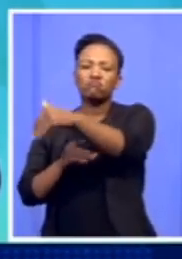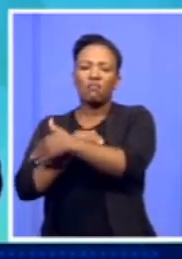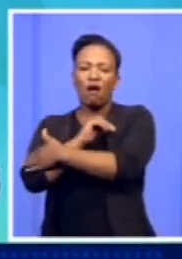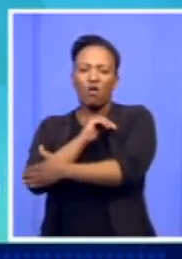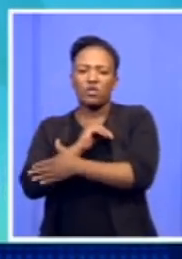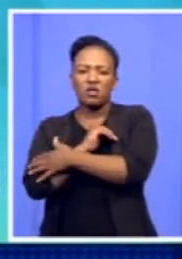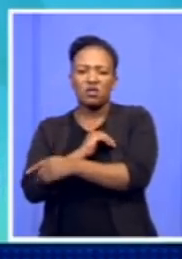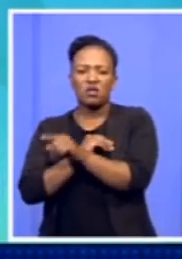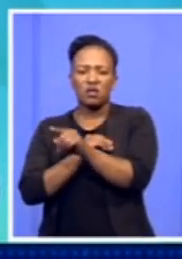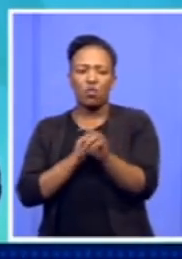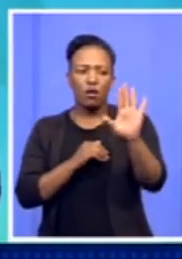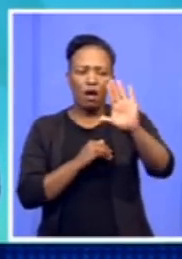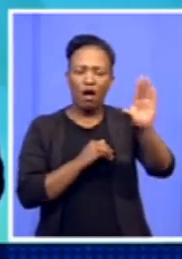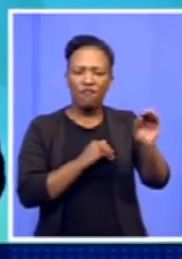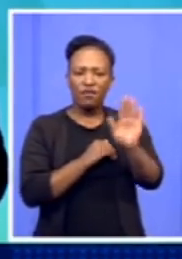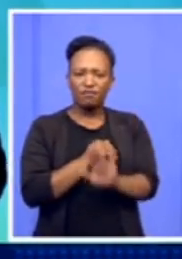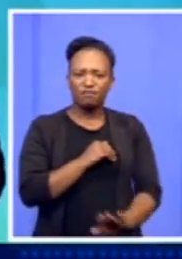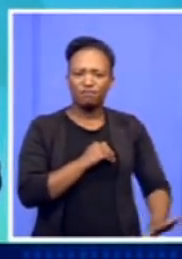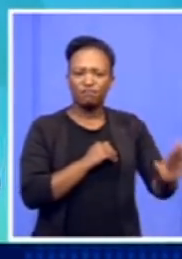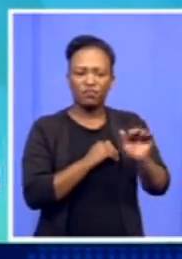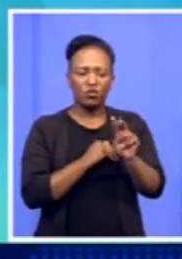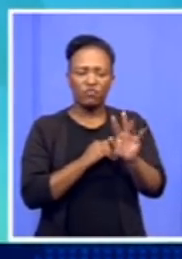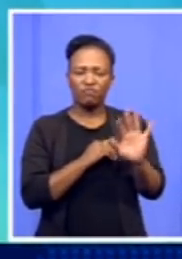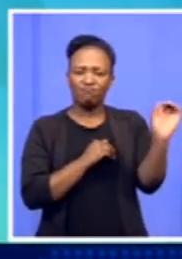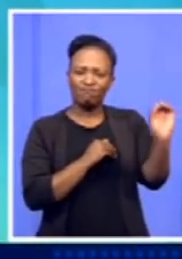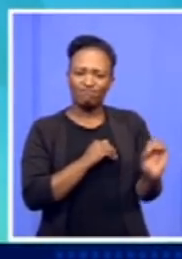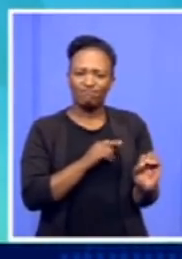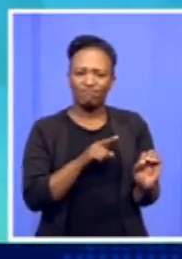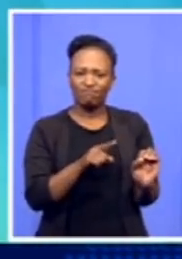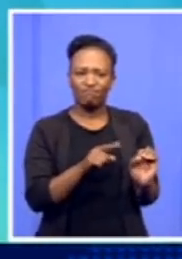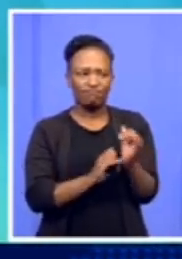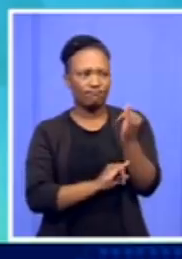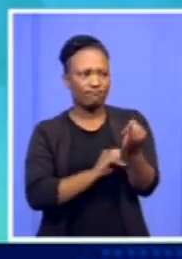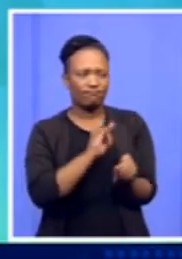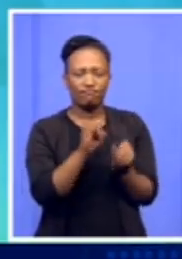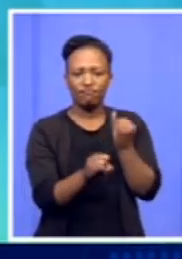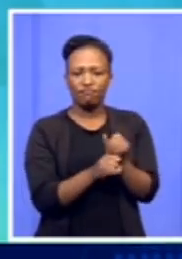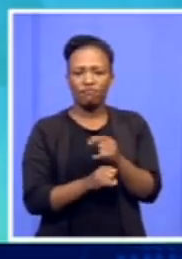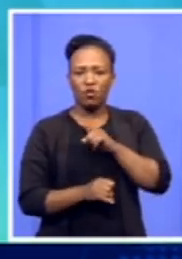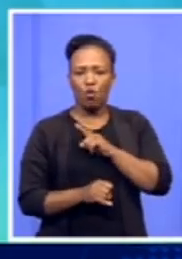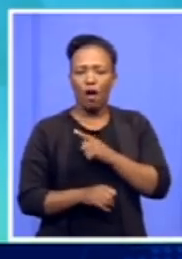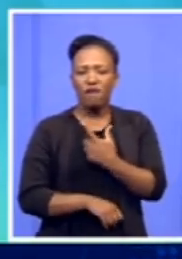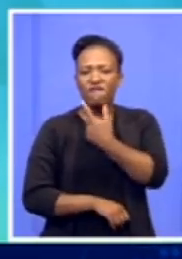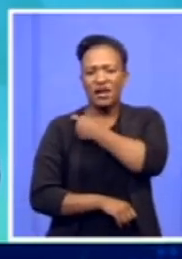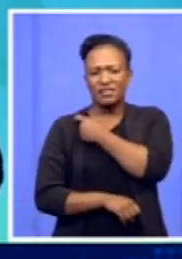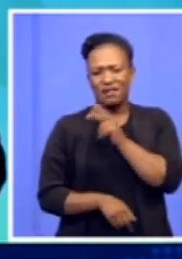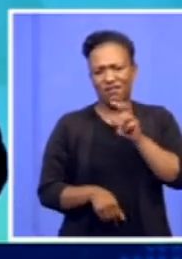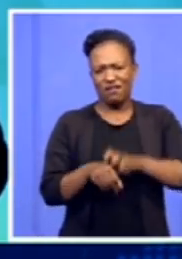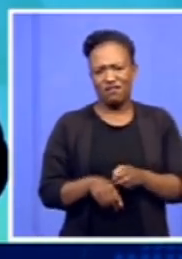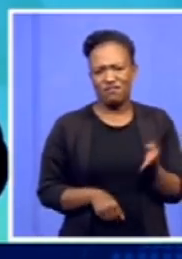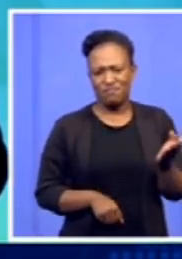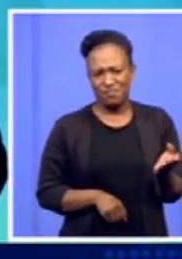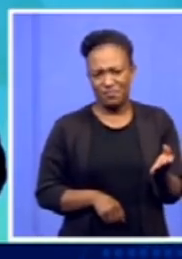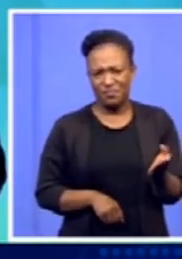for 25% of global vaccine needs. Therefore, today's event is